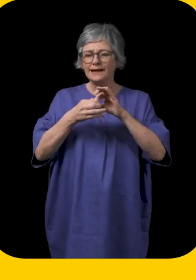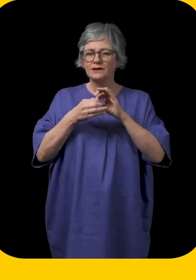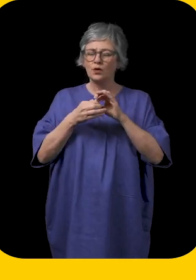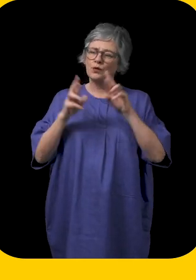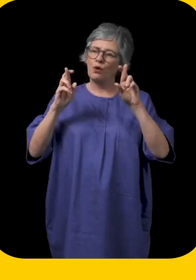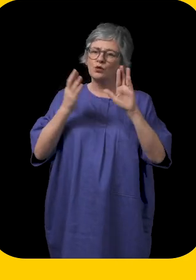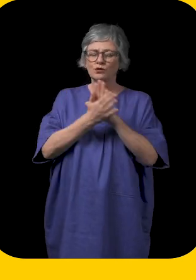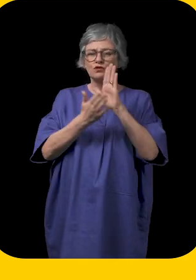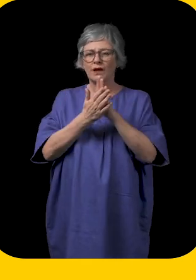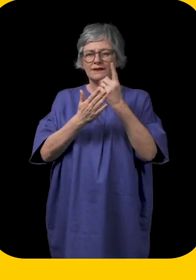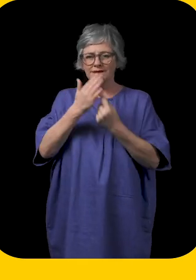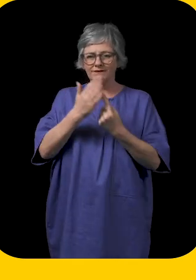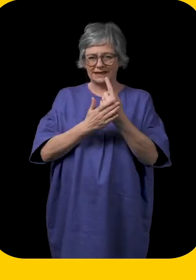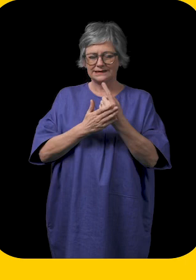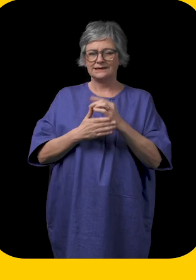event.